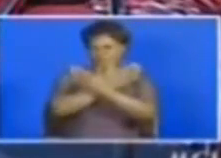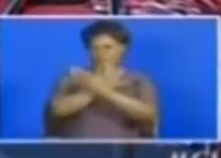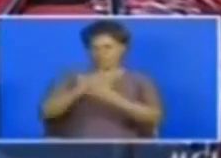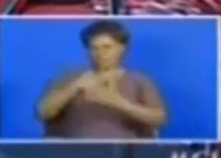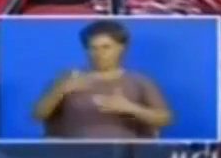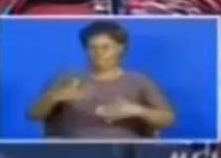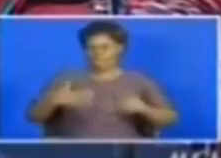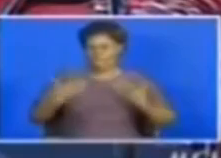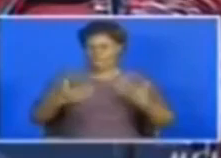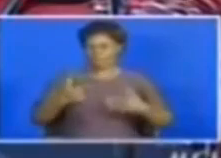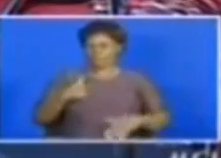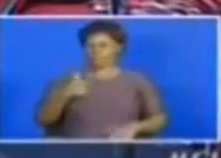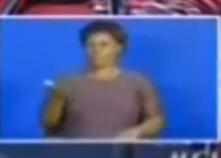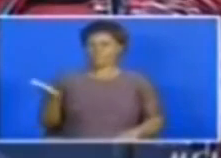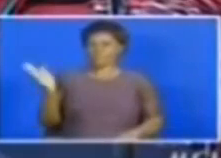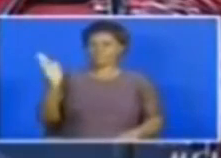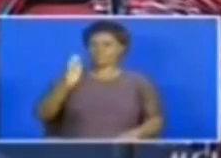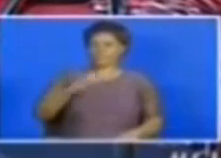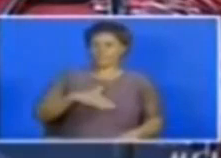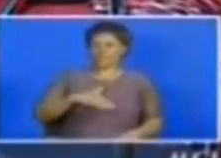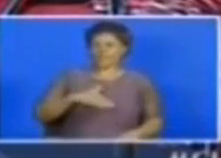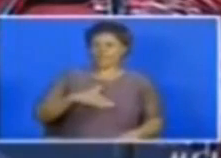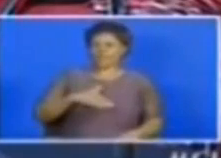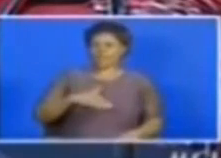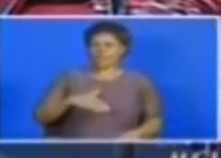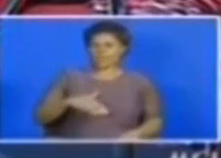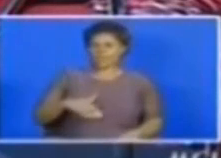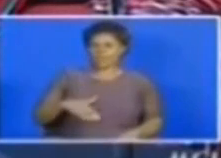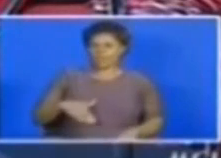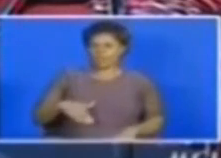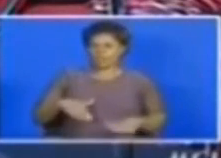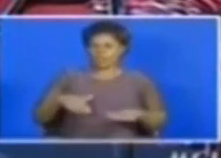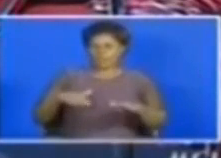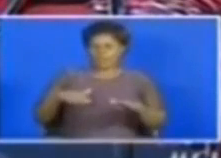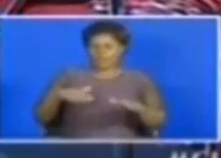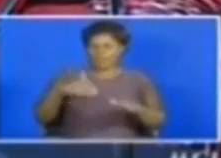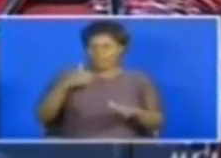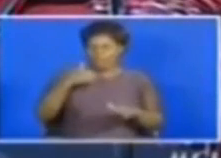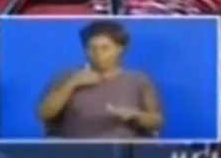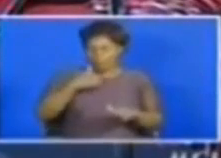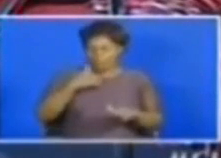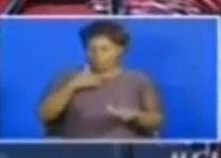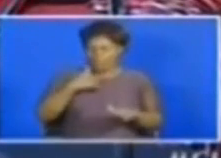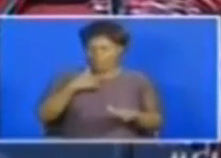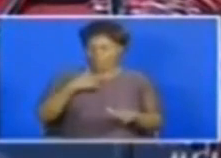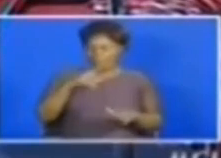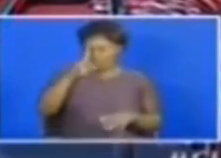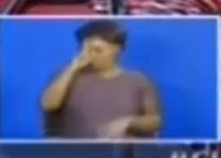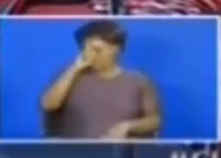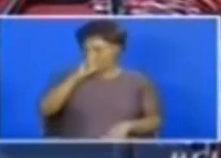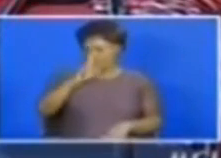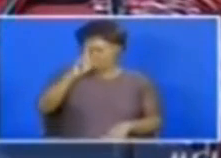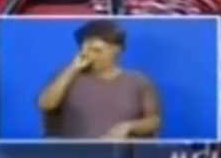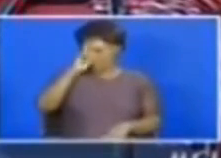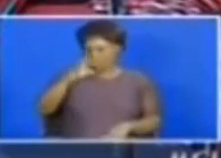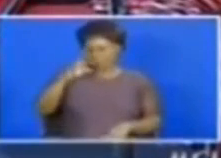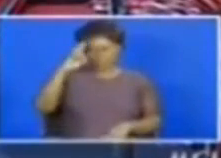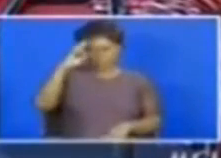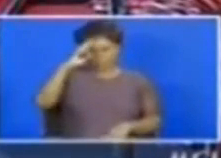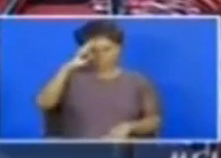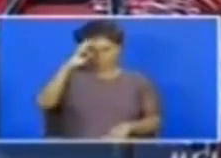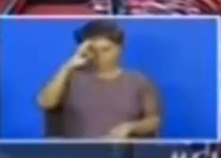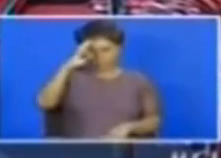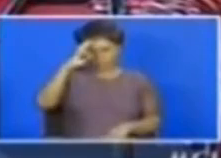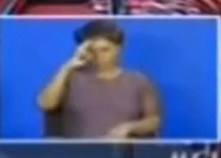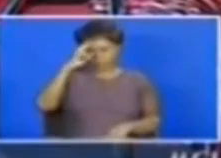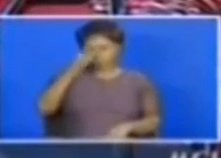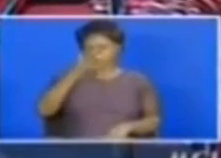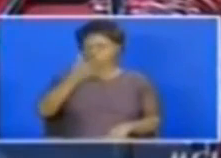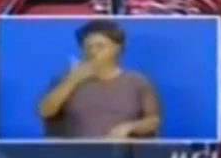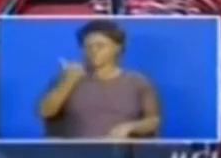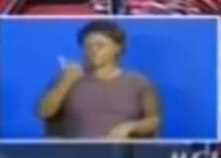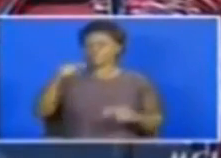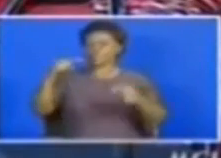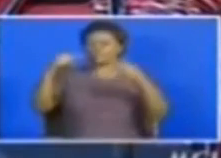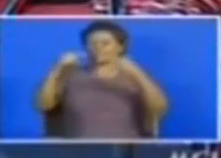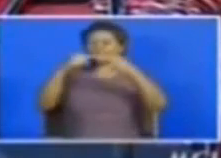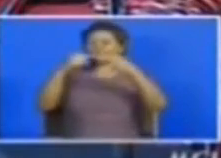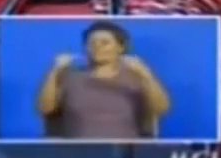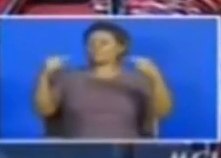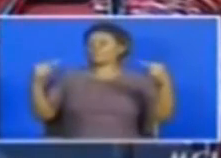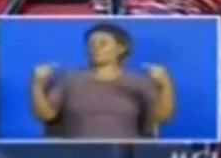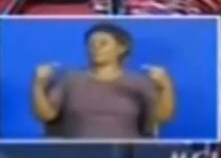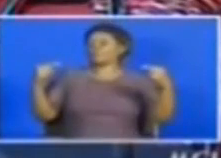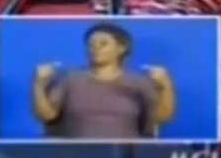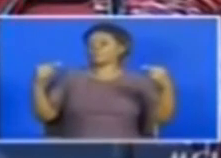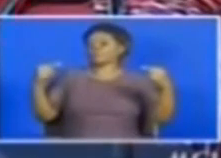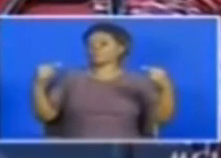to be back here. I mean, I think there were some fundamental reasons why the commission thought it wise to appeal the case.